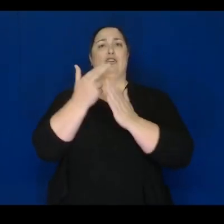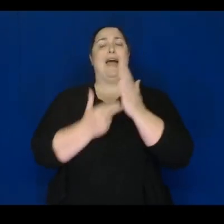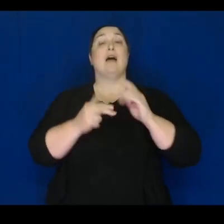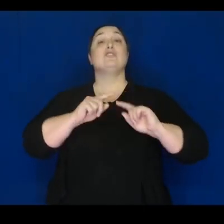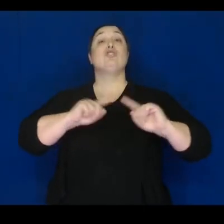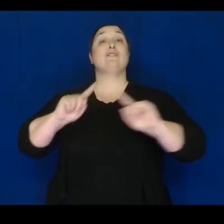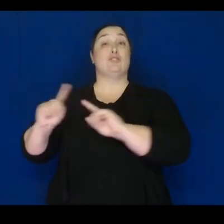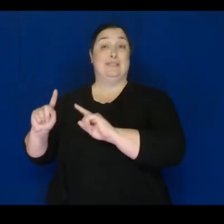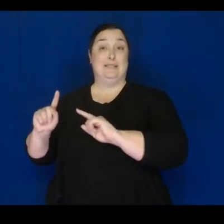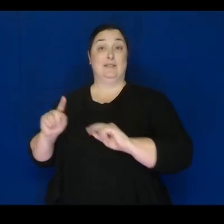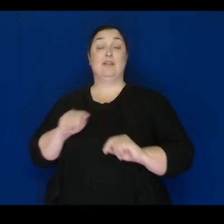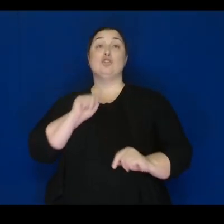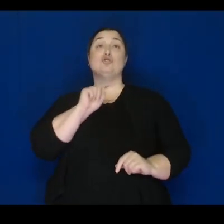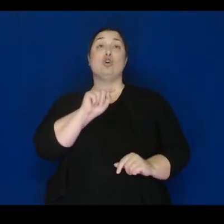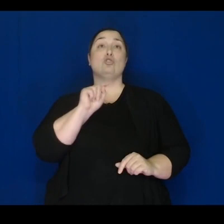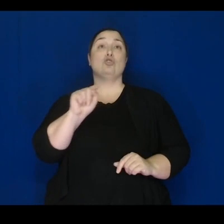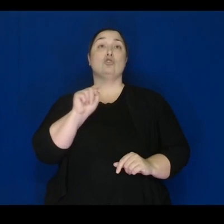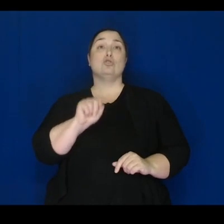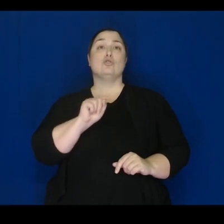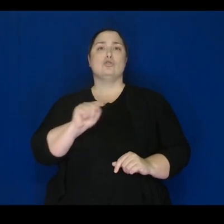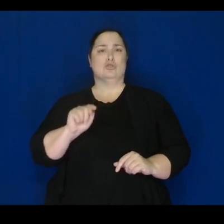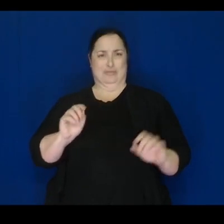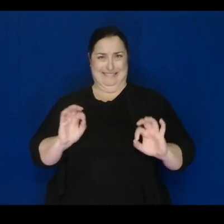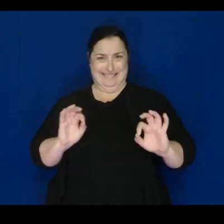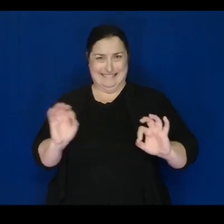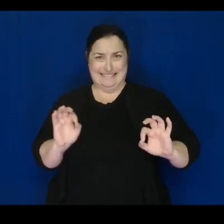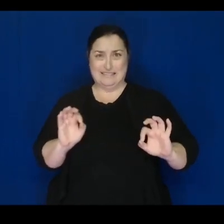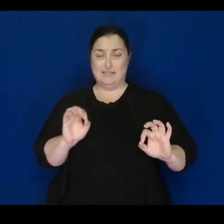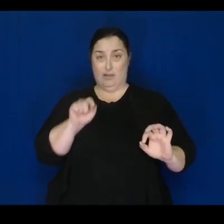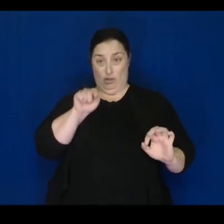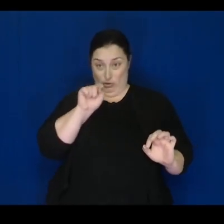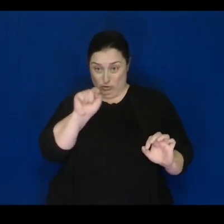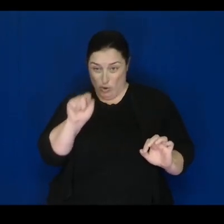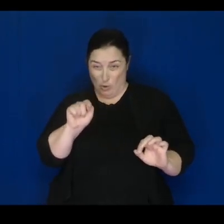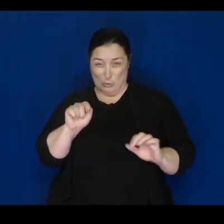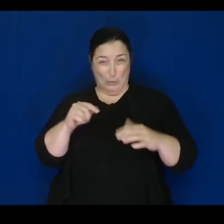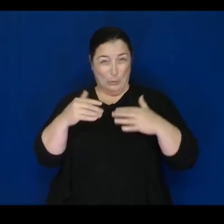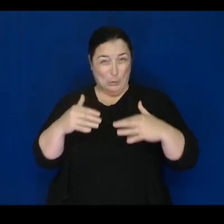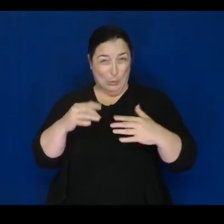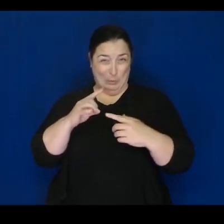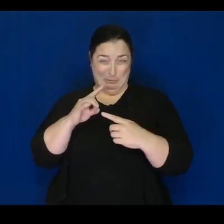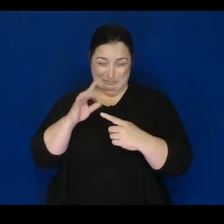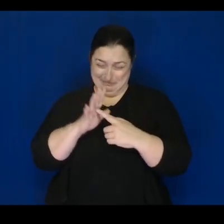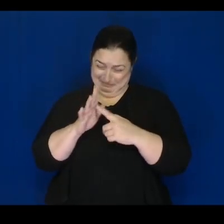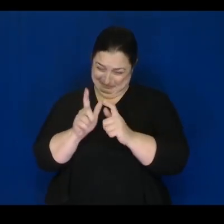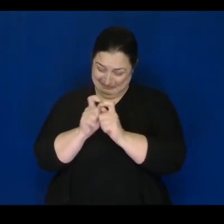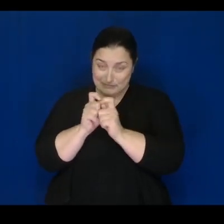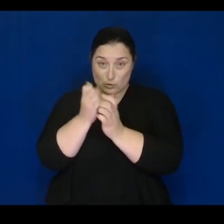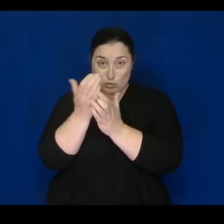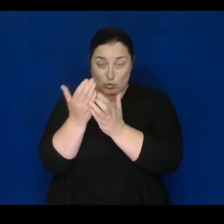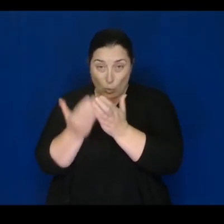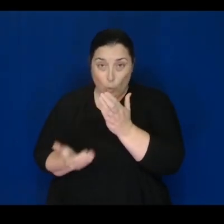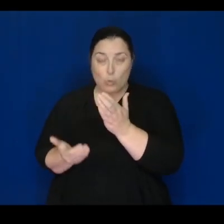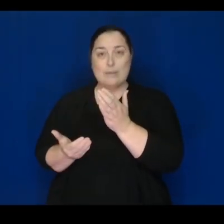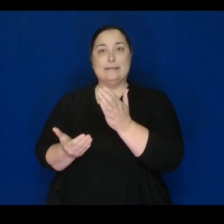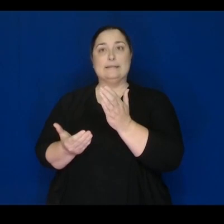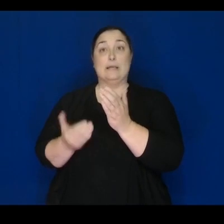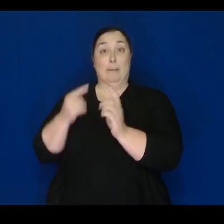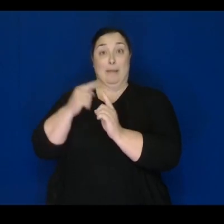dots, but they have really important, significant stories. But it's also to shine a light on how